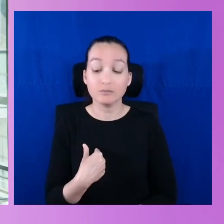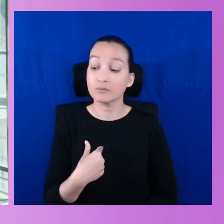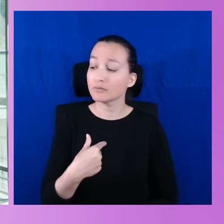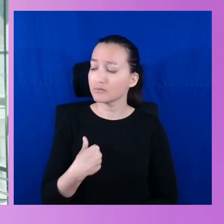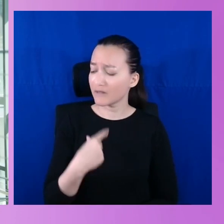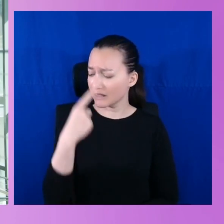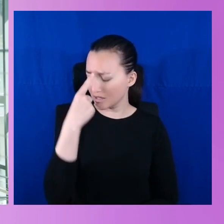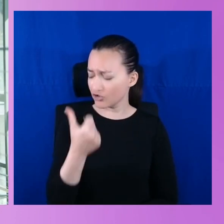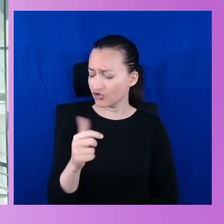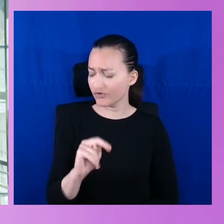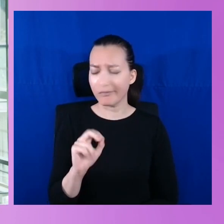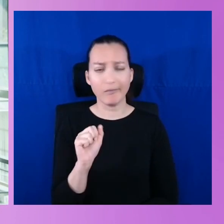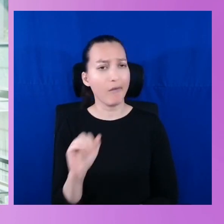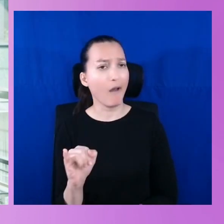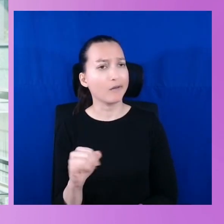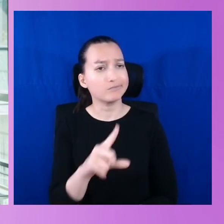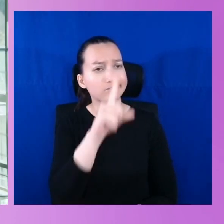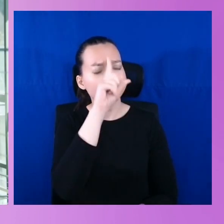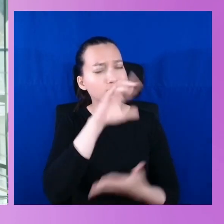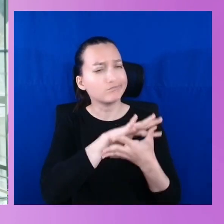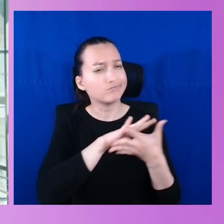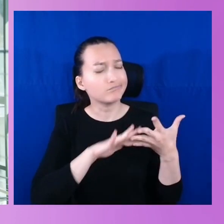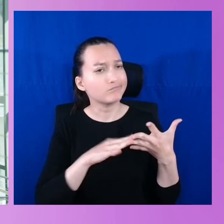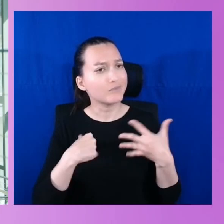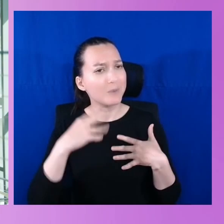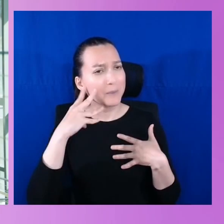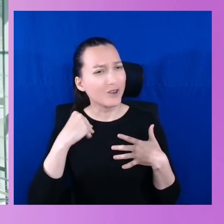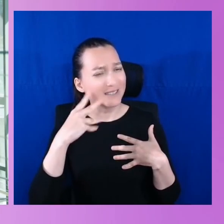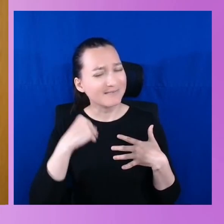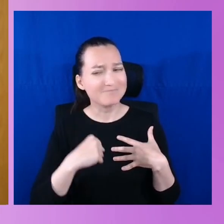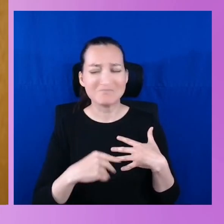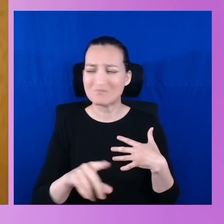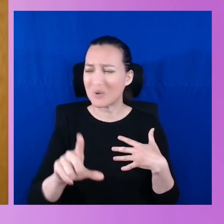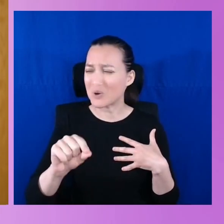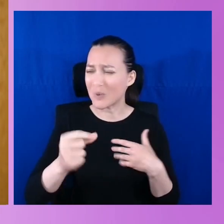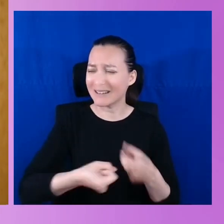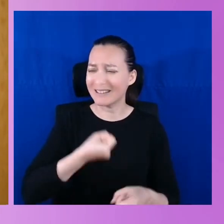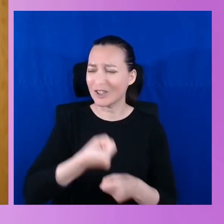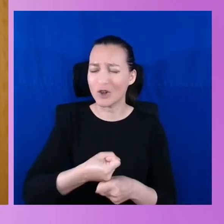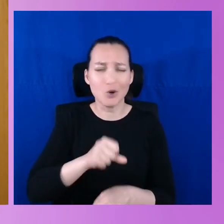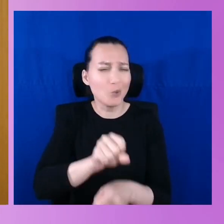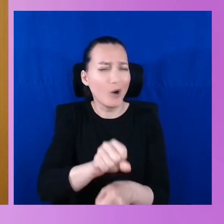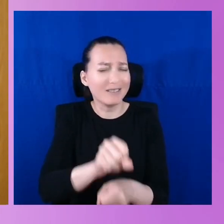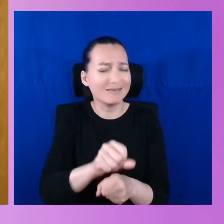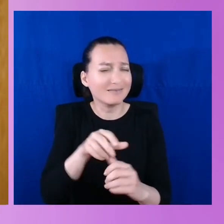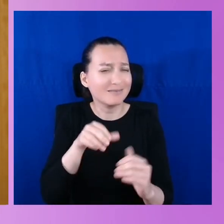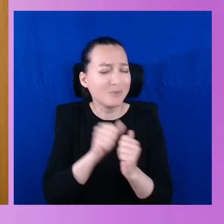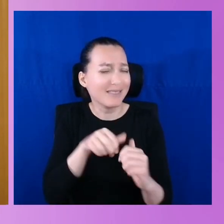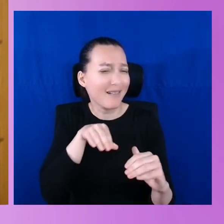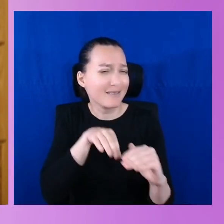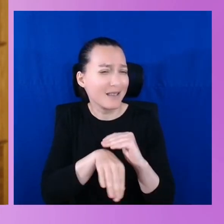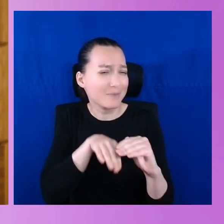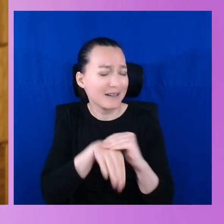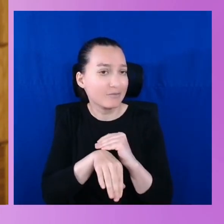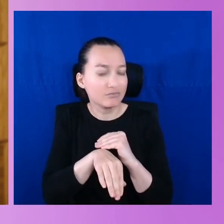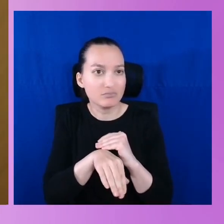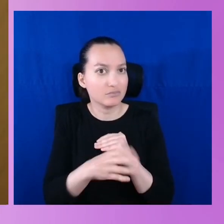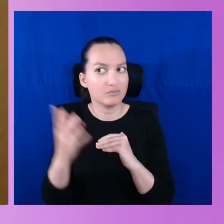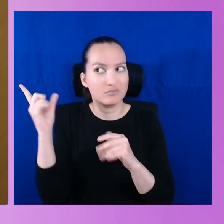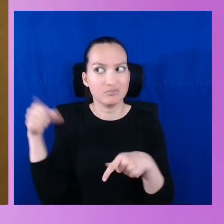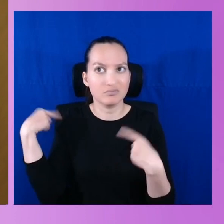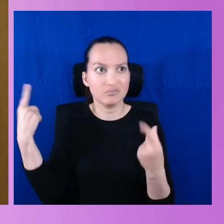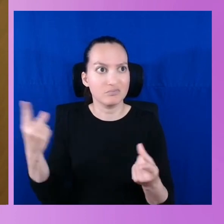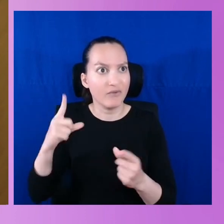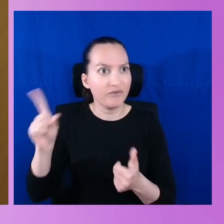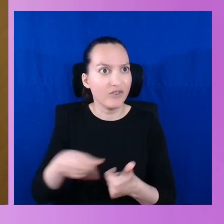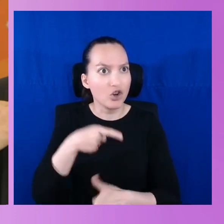I think about things that I've done in my 20+ year career in accessibility that we've not been able to do before now.